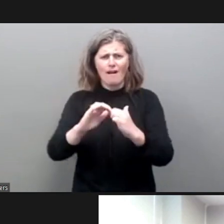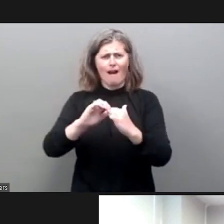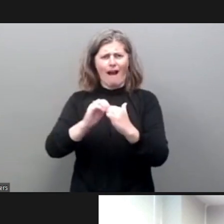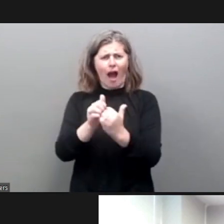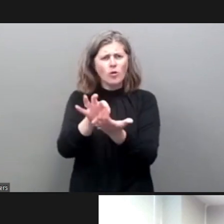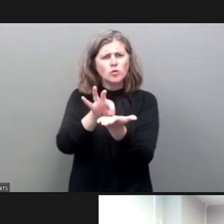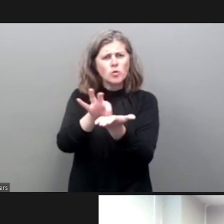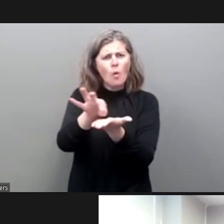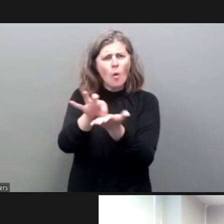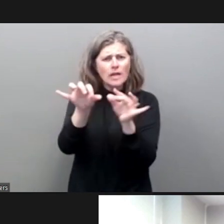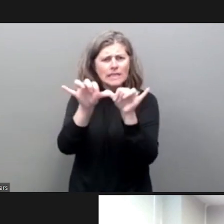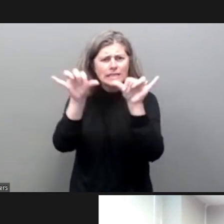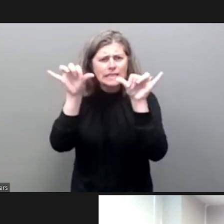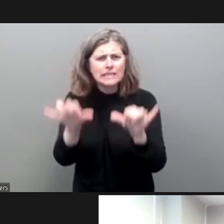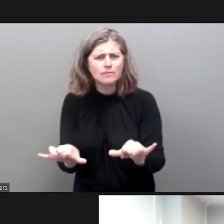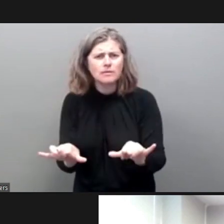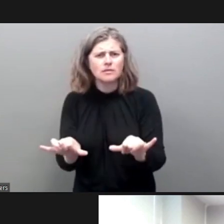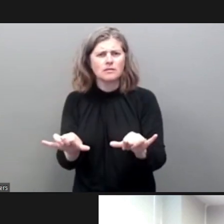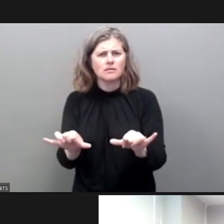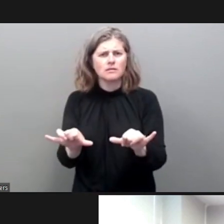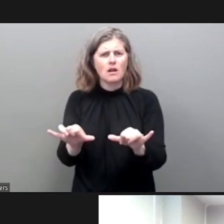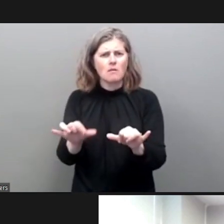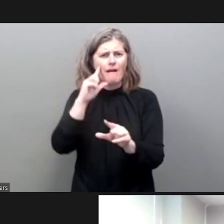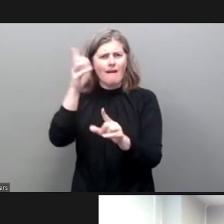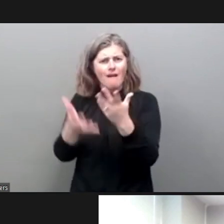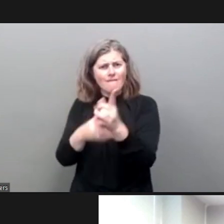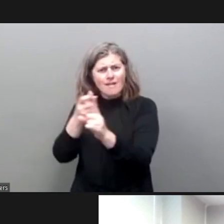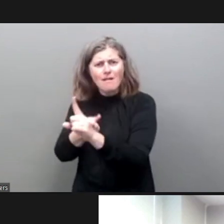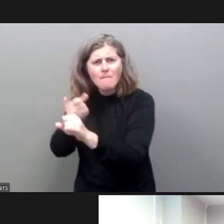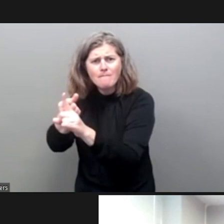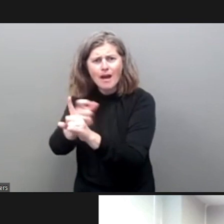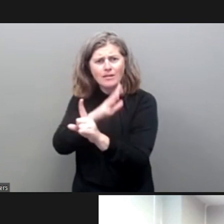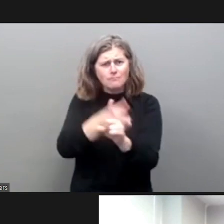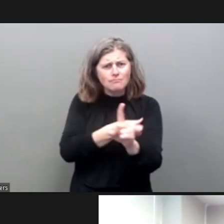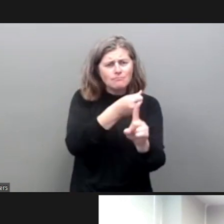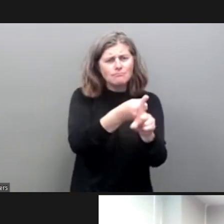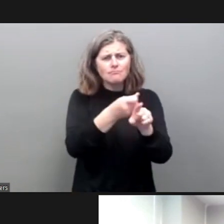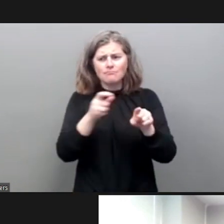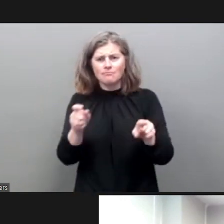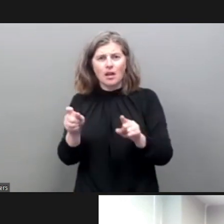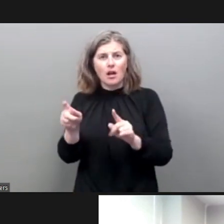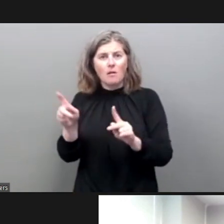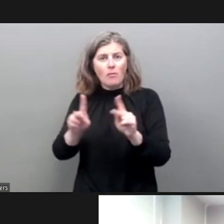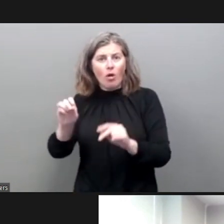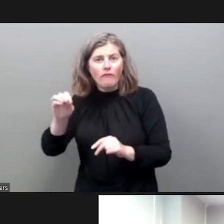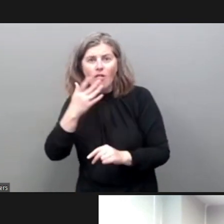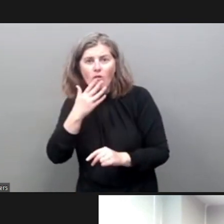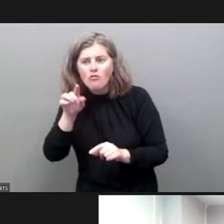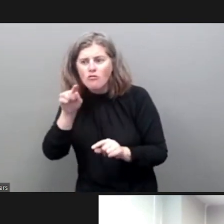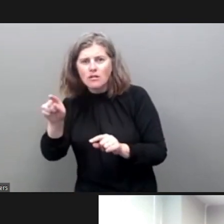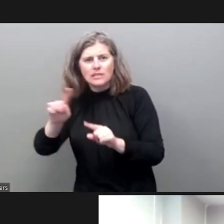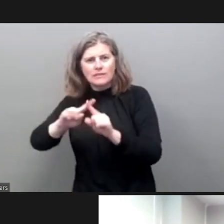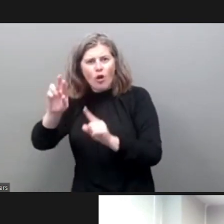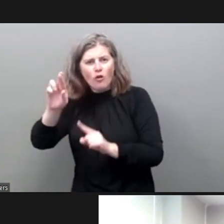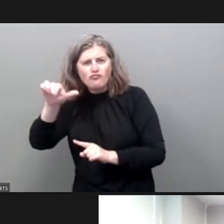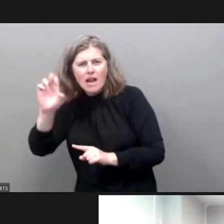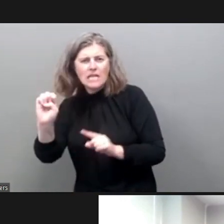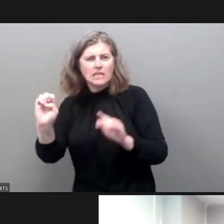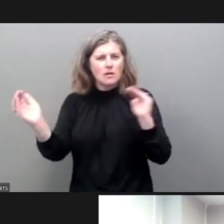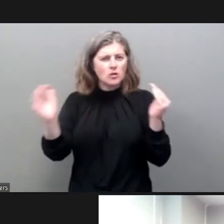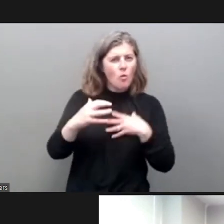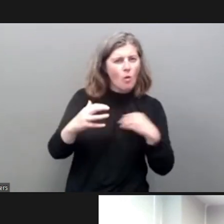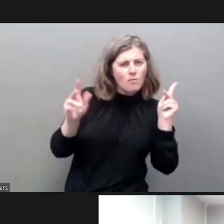scoring systems may have had an impact on people of color and also on people